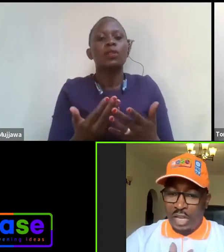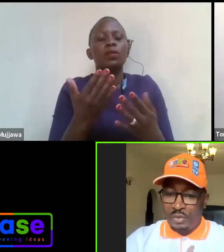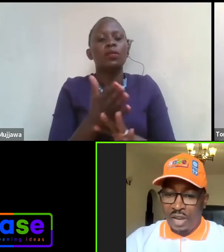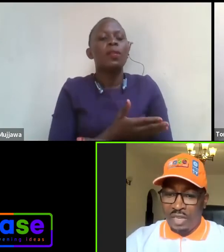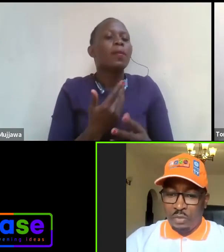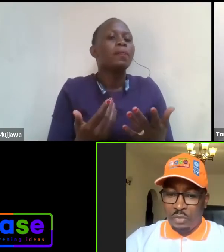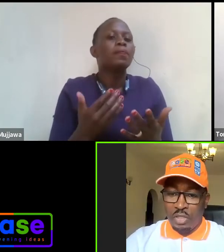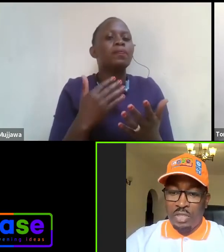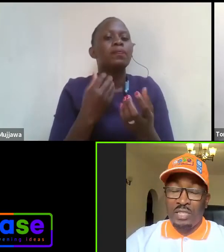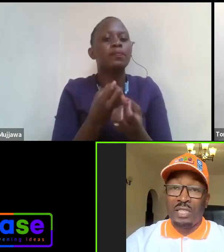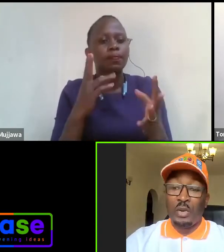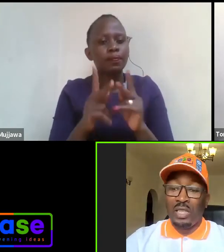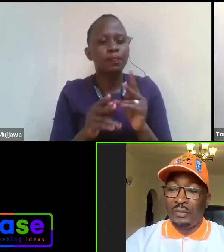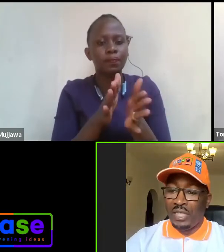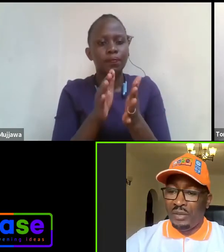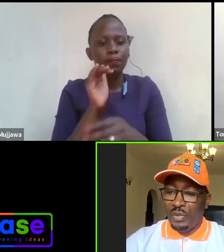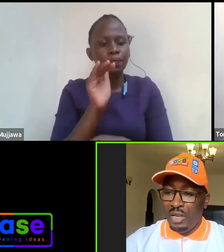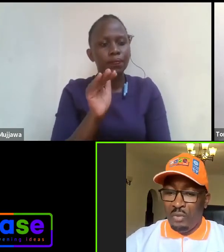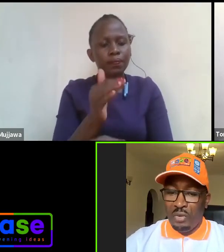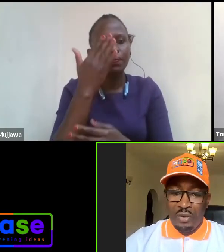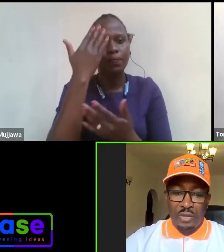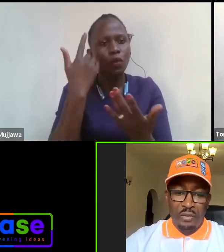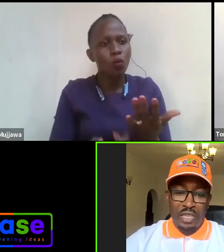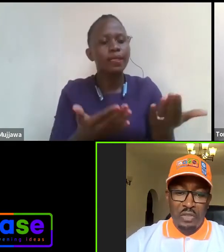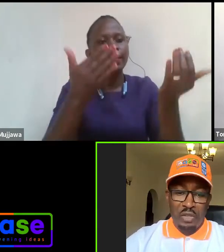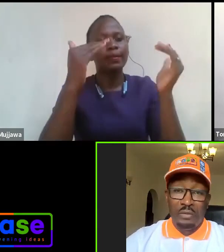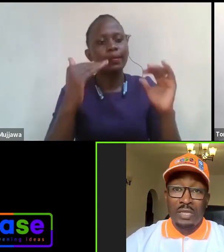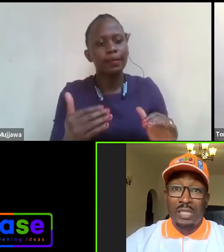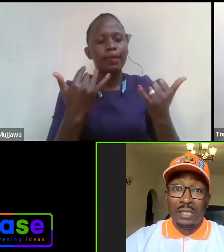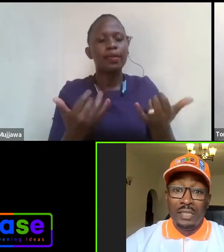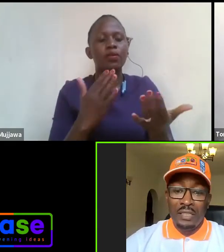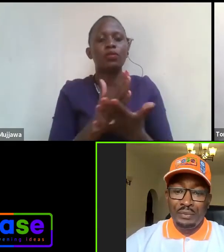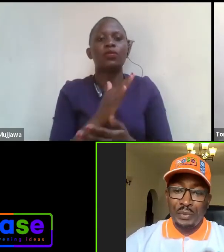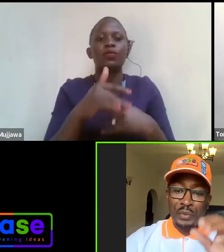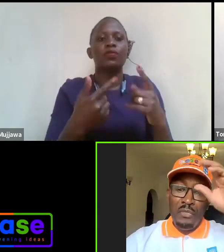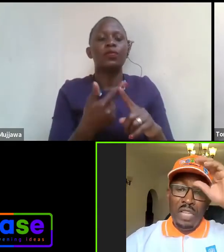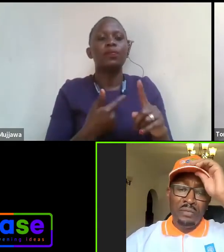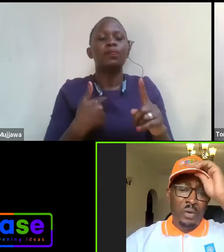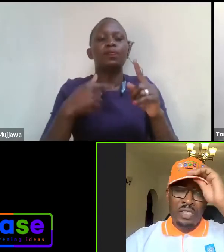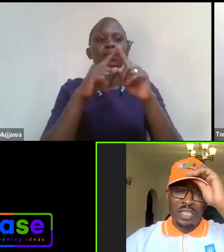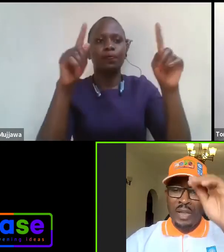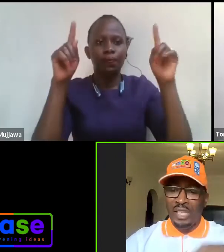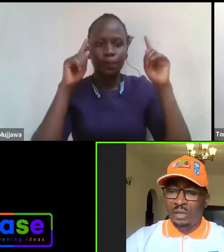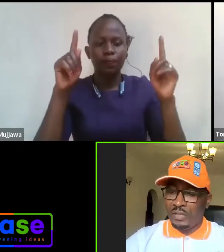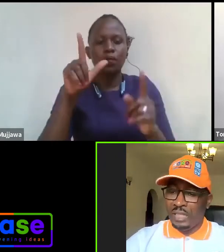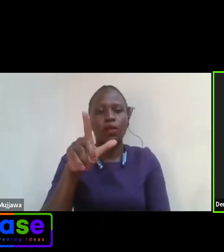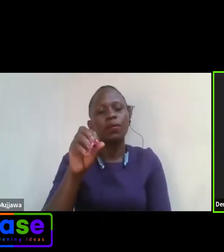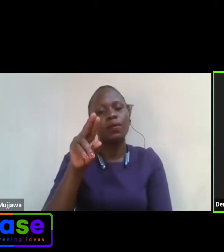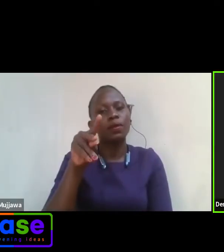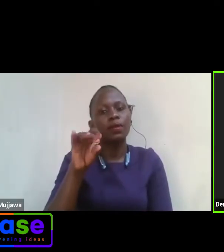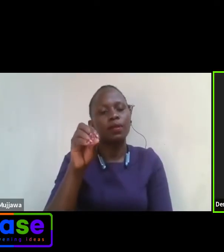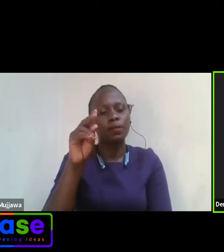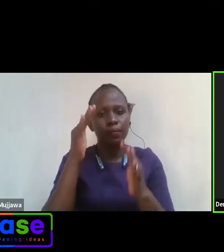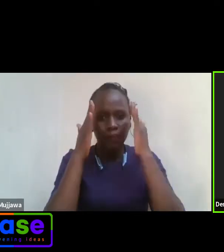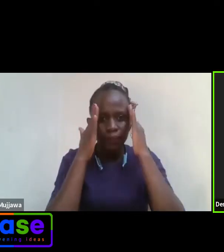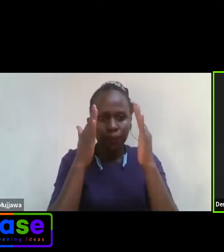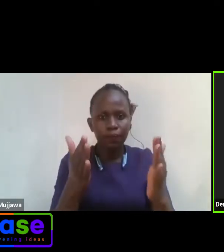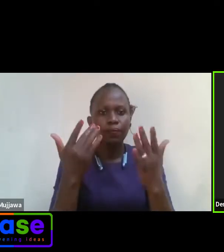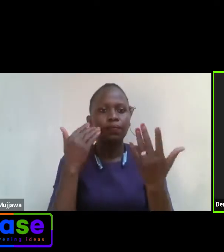social enterprise that was registered in 2015 with support from Kingston University in London that focuses mainly on facilitating